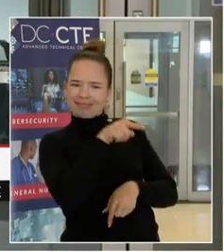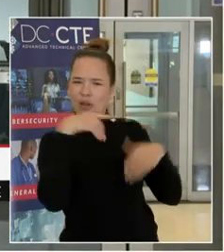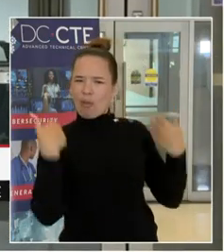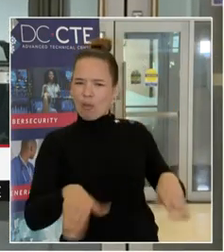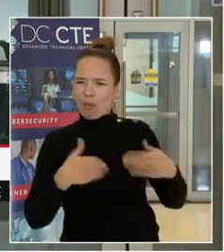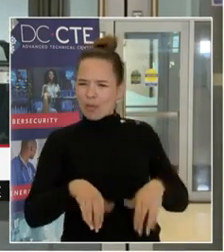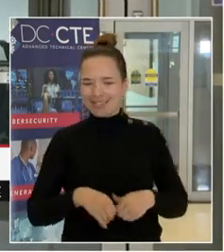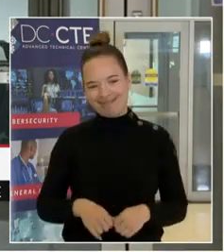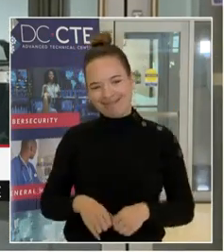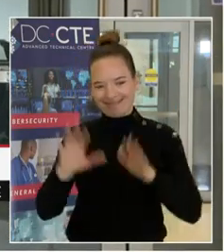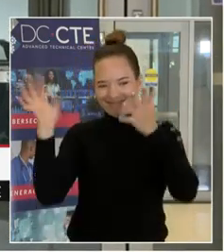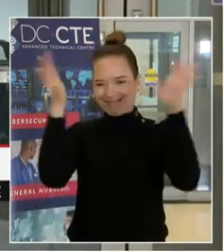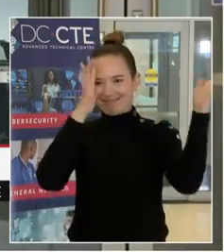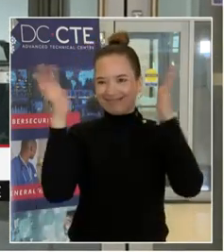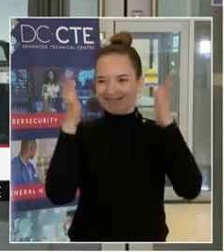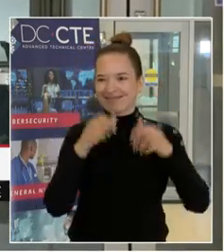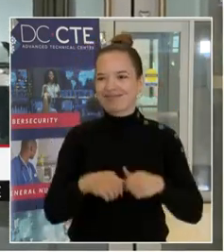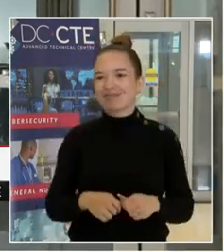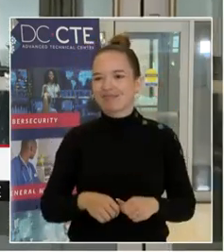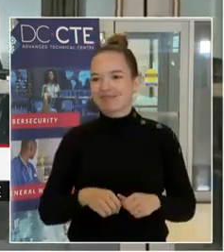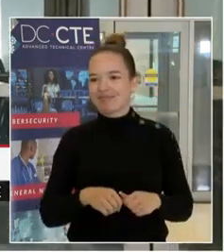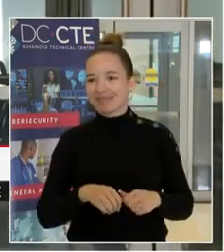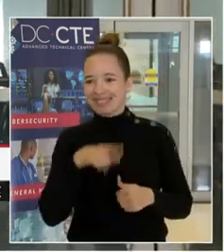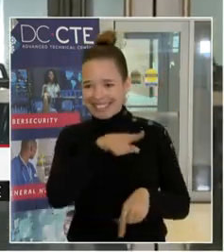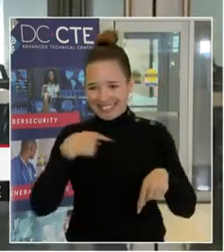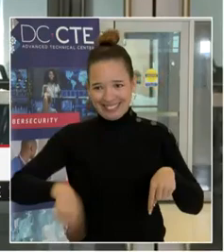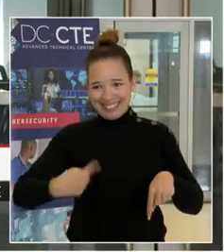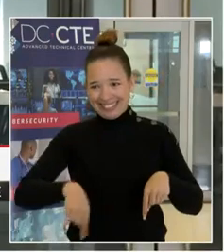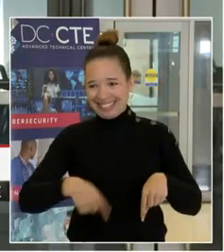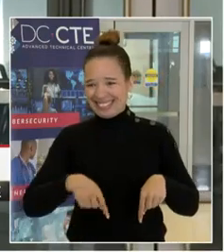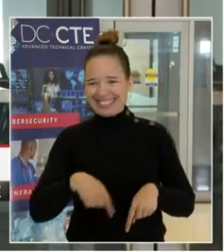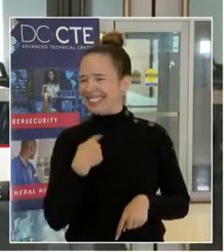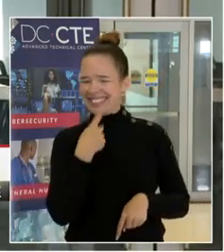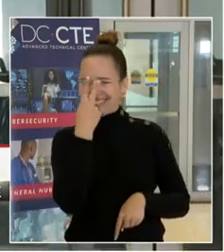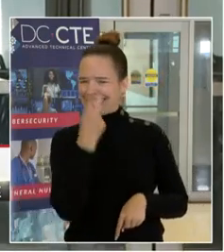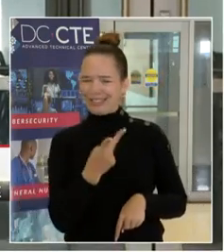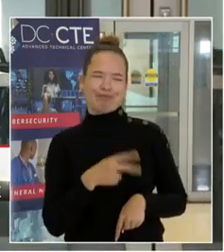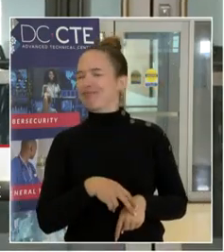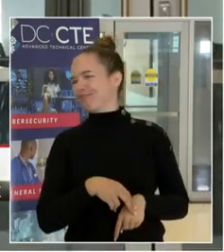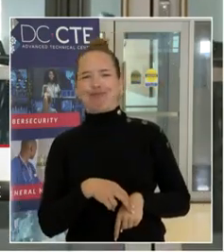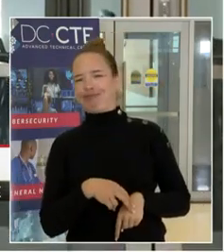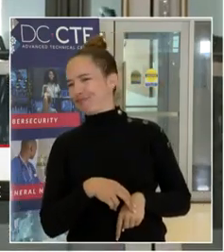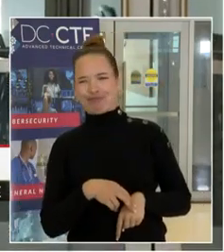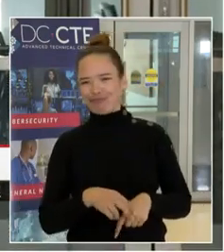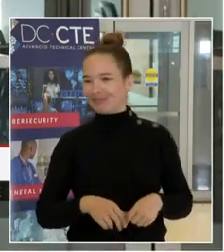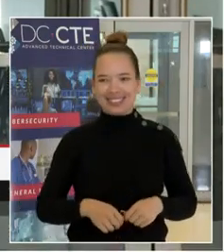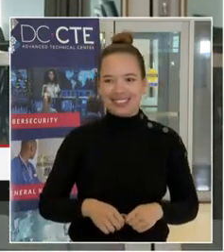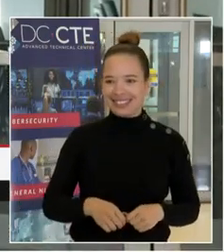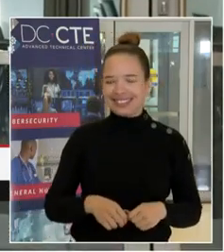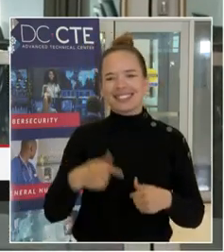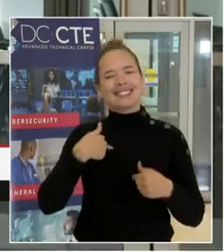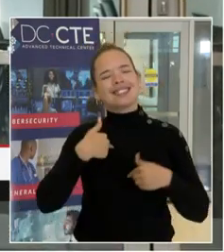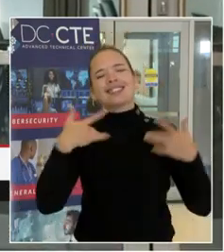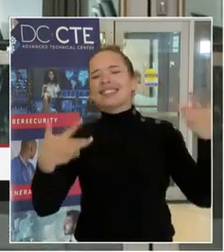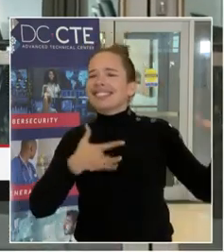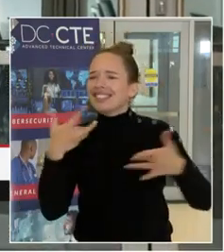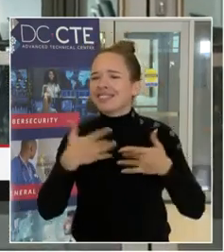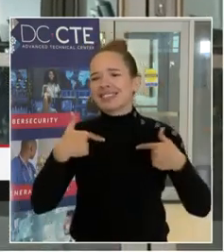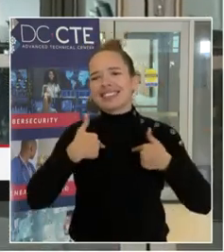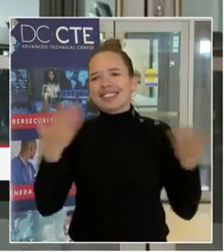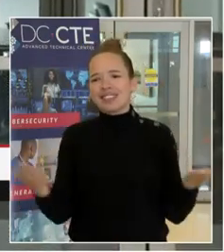She told me she was nervous. I am delighted to be here with you,